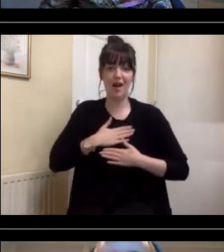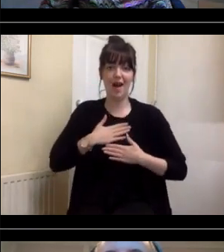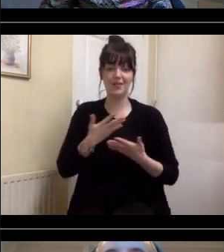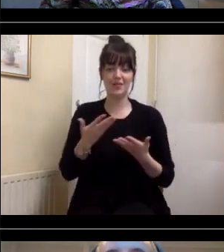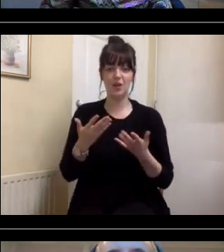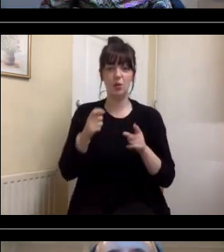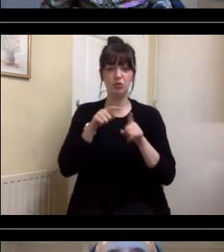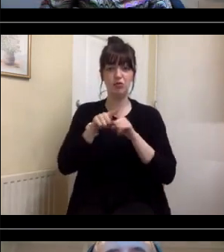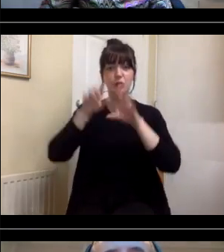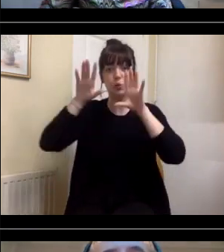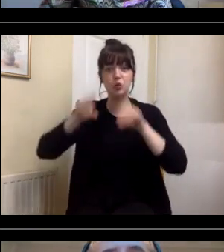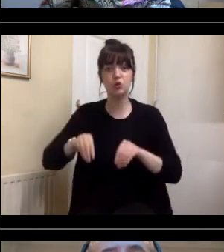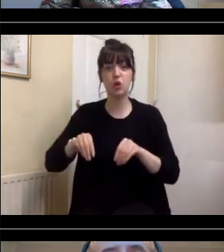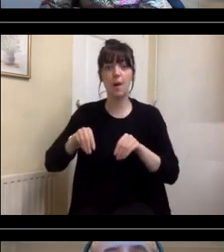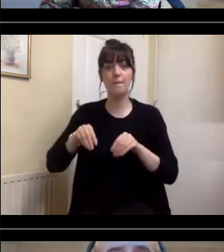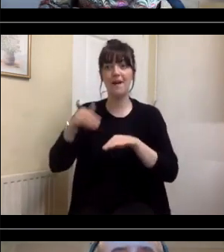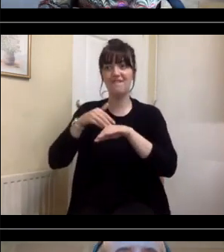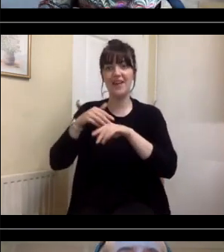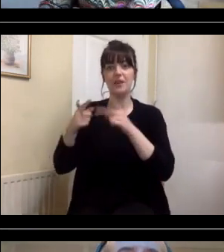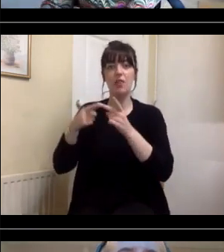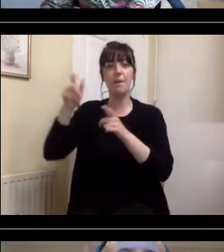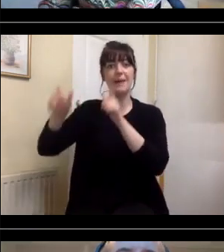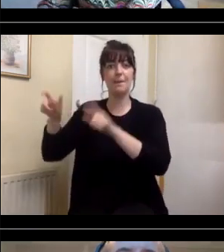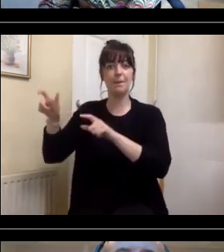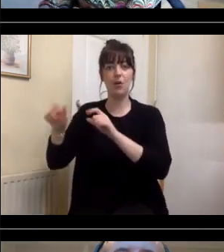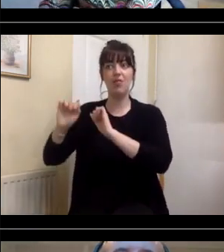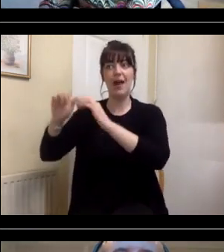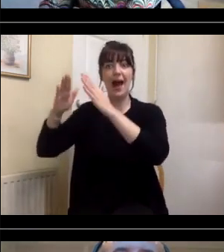many ways as we can of keeping that disruption to a minimum.